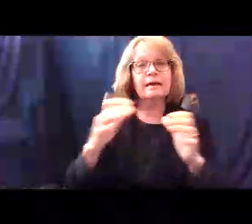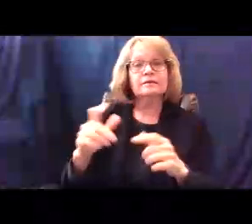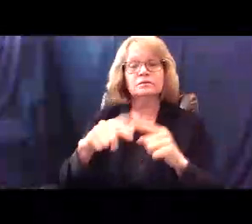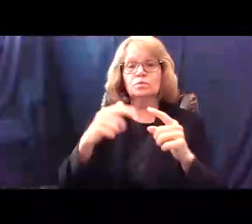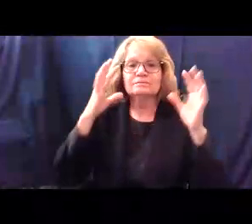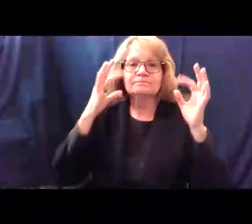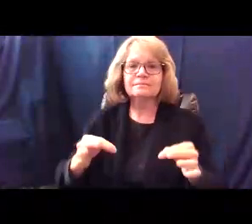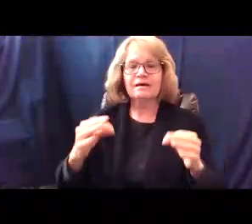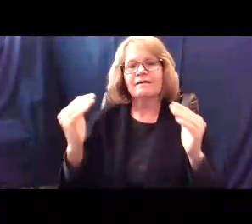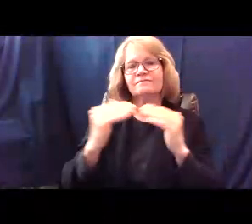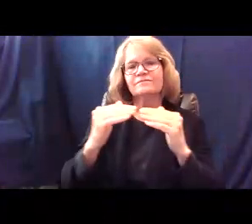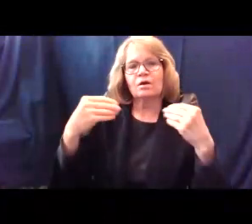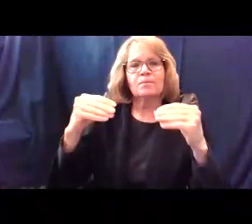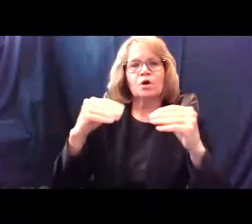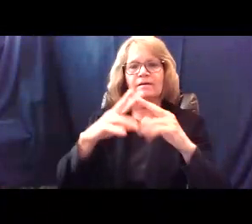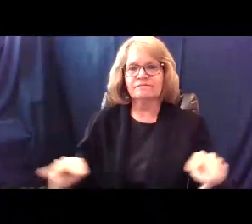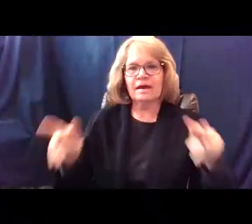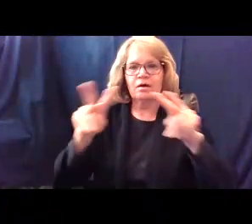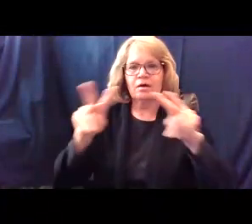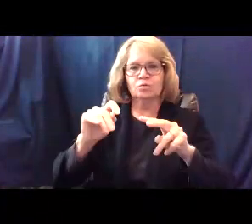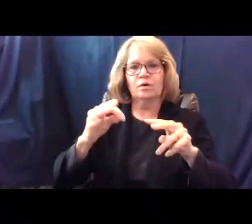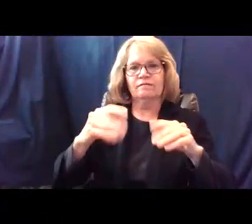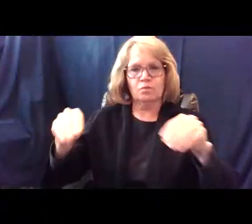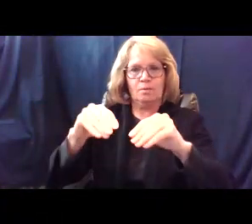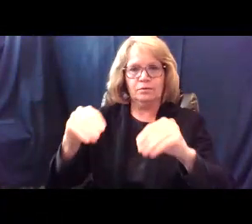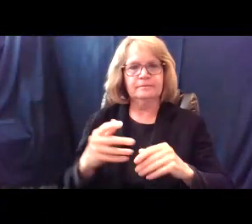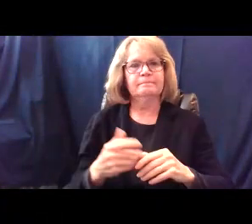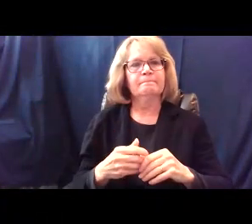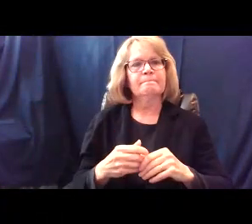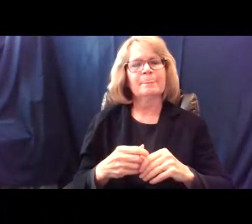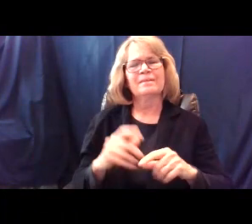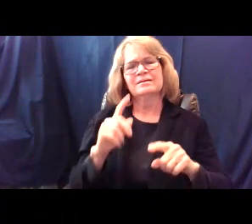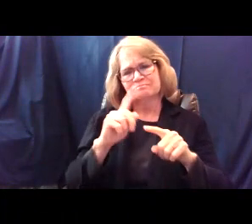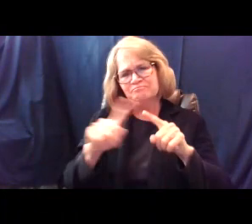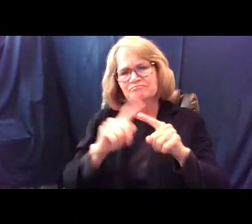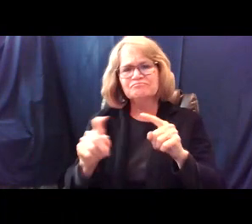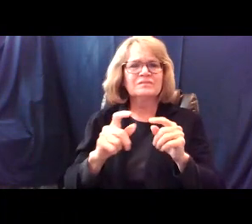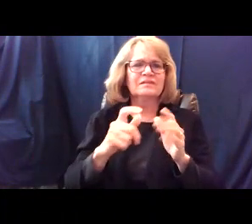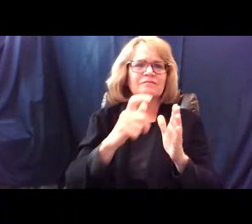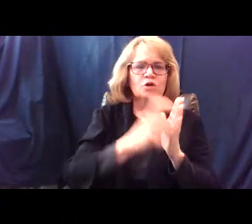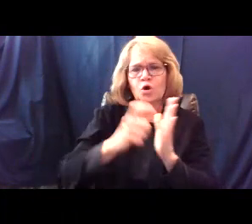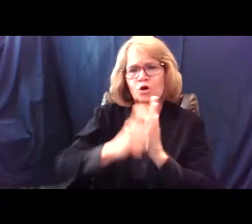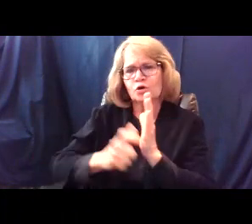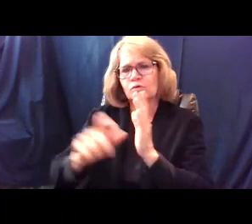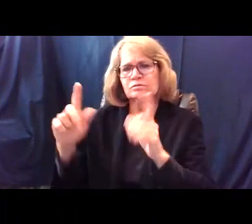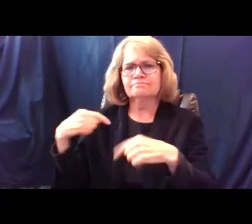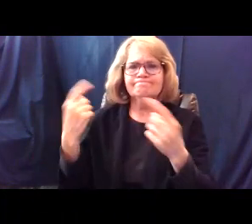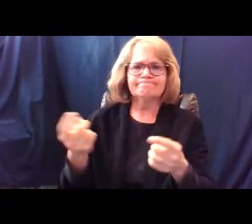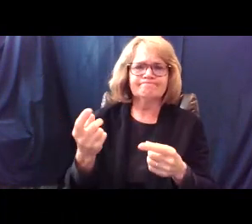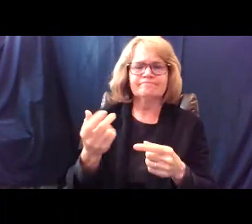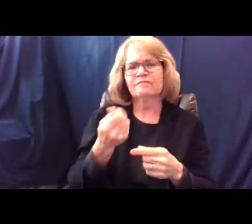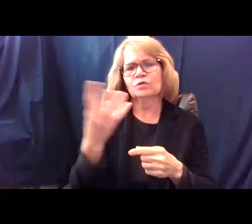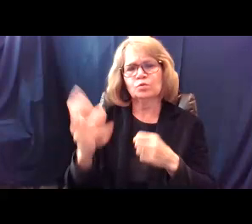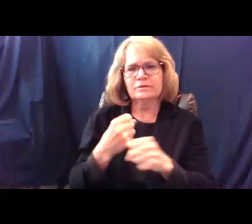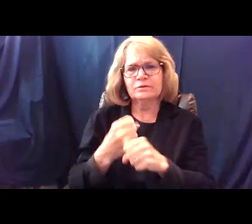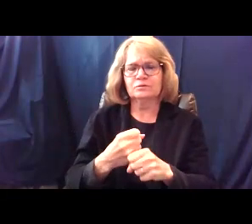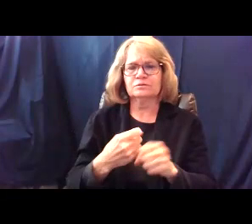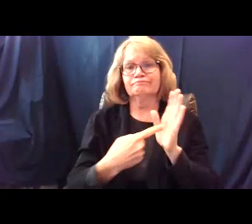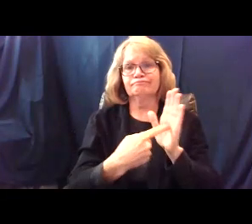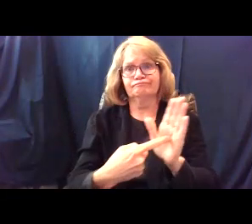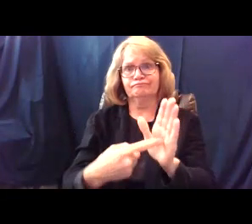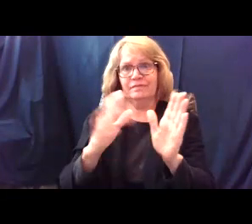value of a property. So there have been a number of different articles over the past few years highlighting this issue,